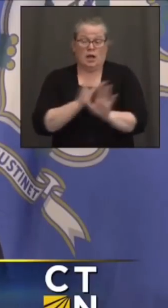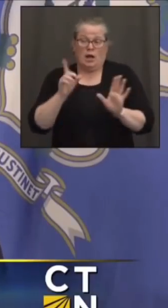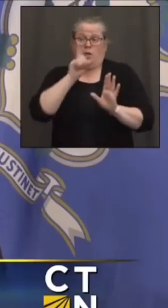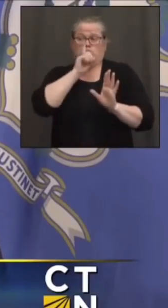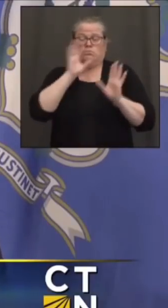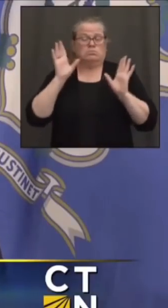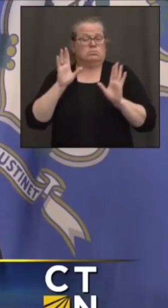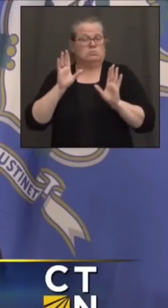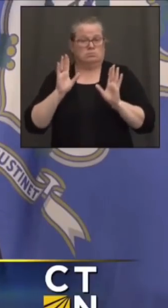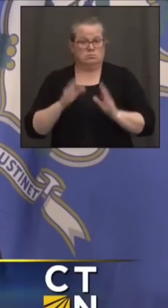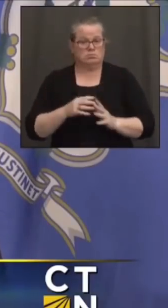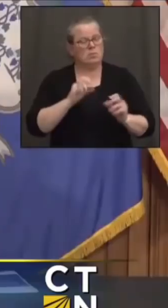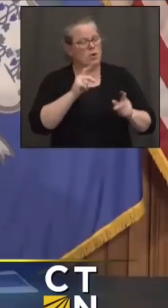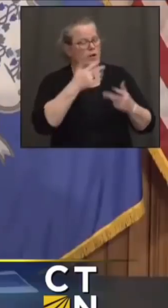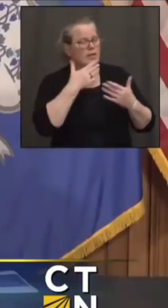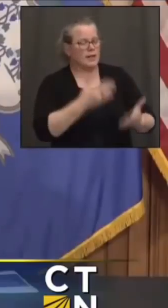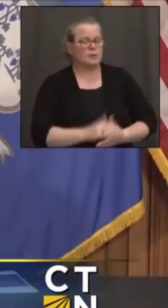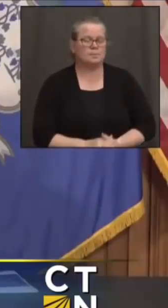Okay, all right, thanks very much.